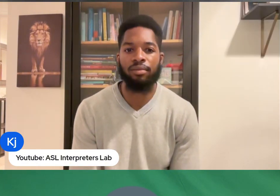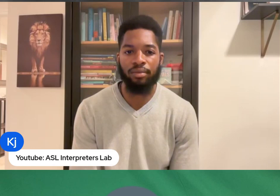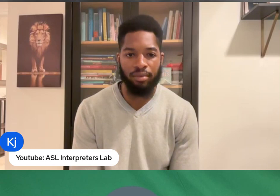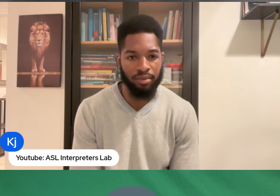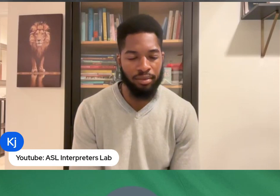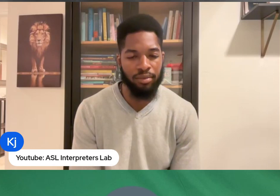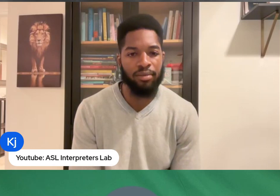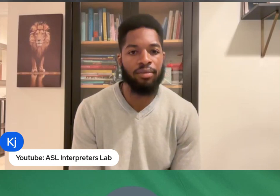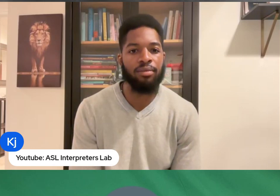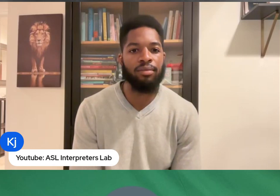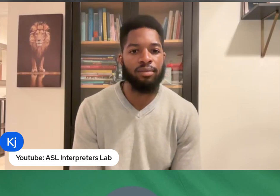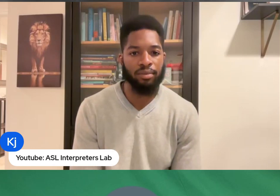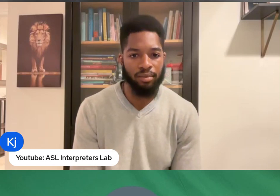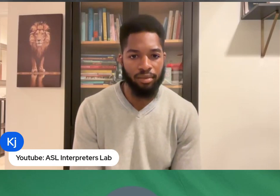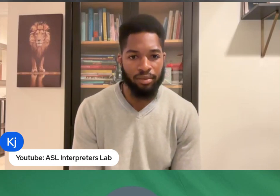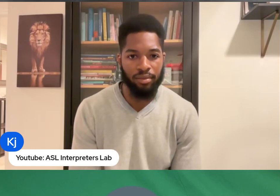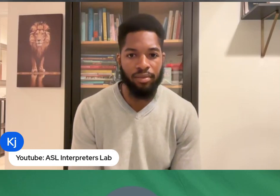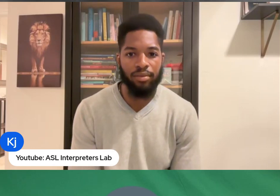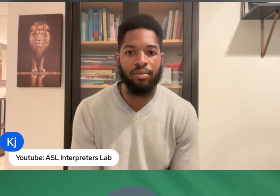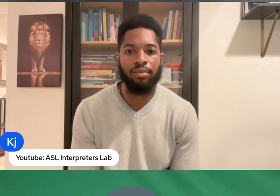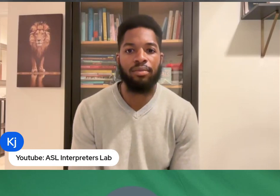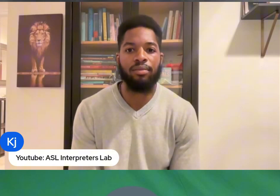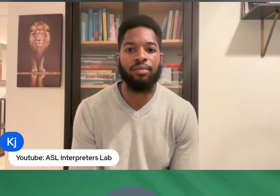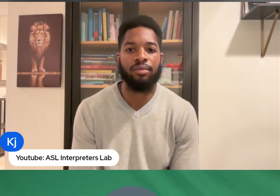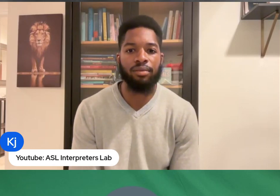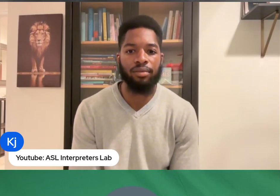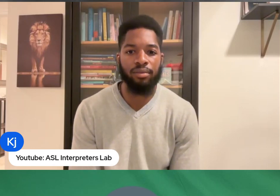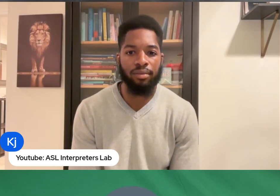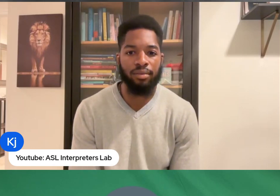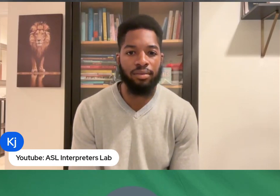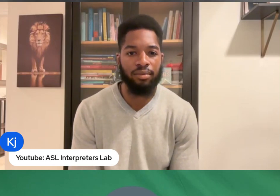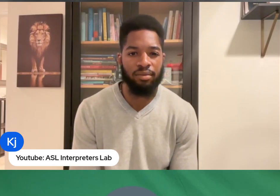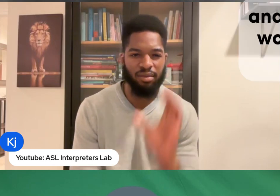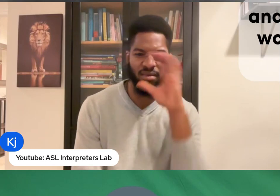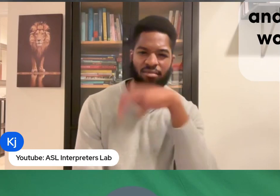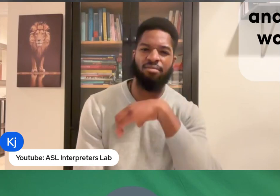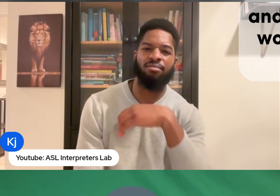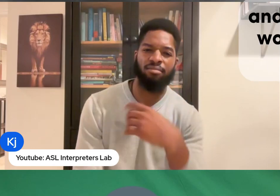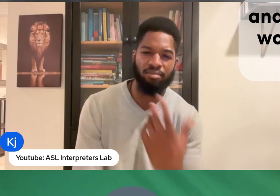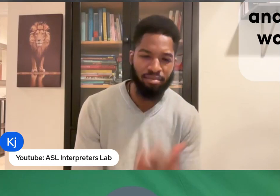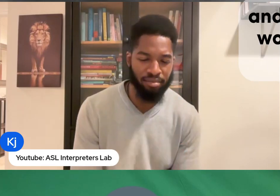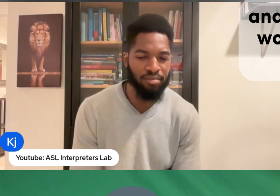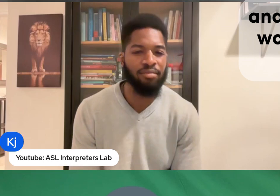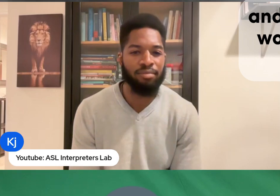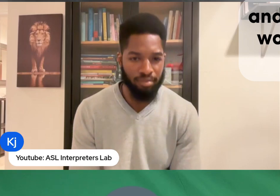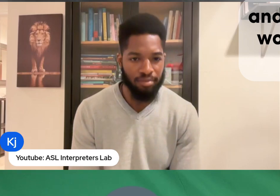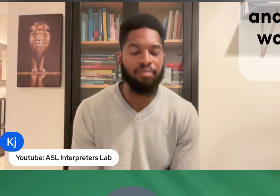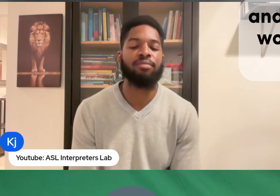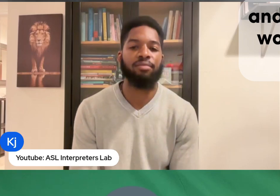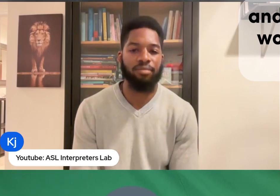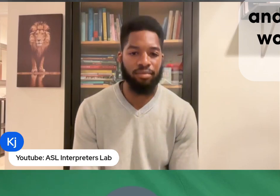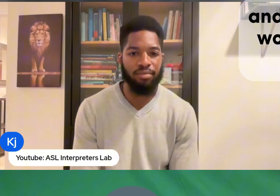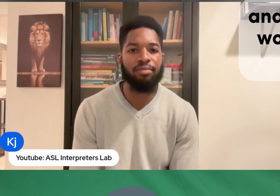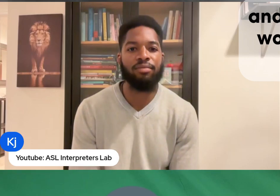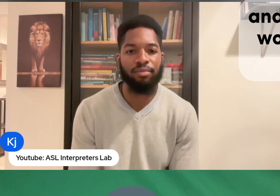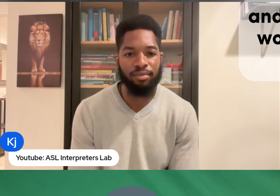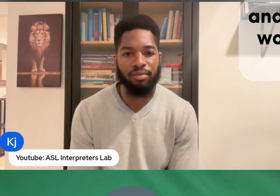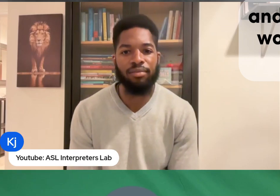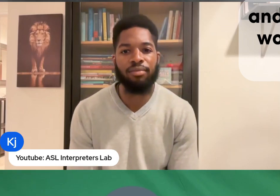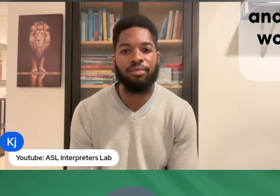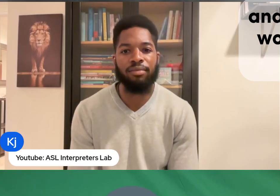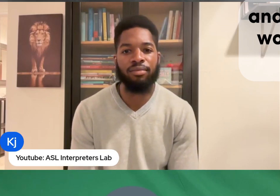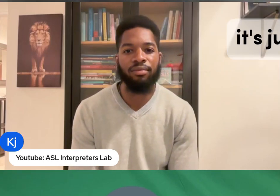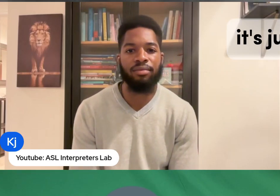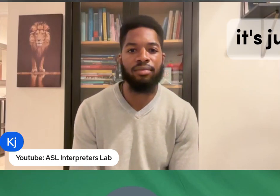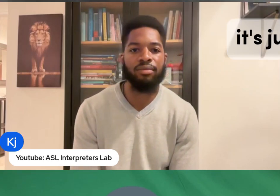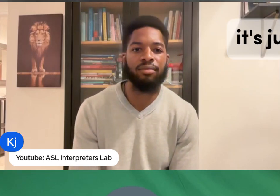those things are taboo to some to traditionalists. And it's not like they probably wouldn't benefit from those